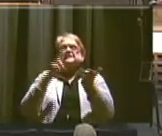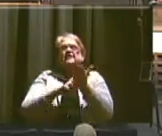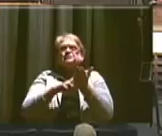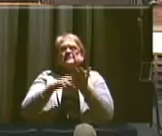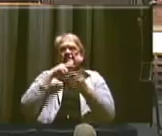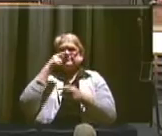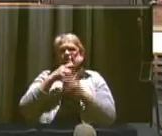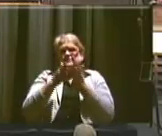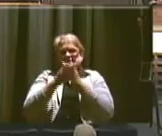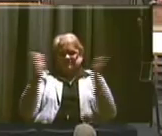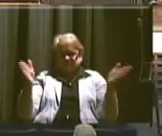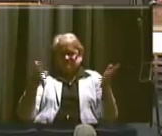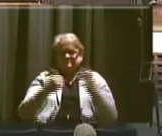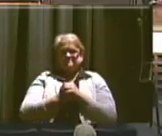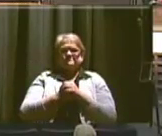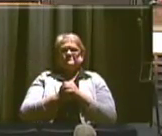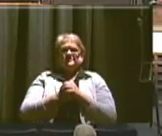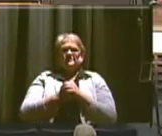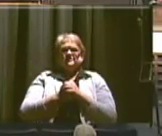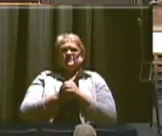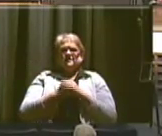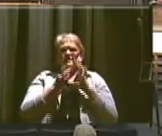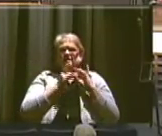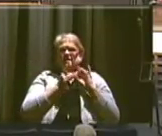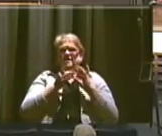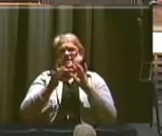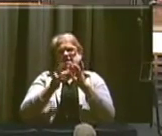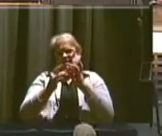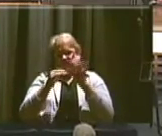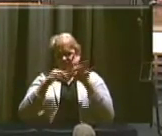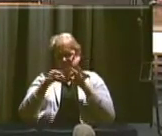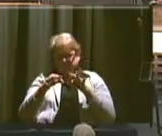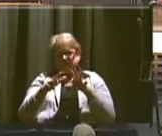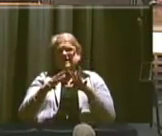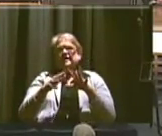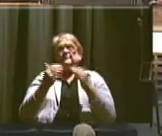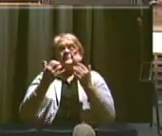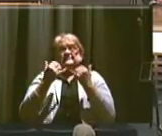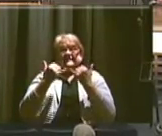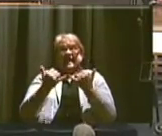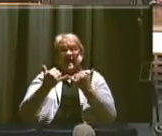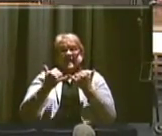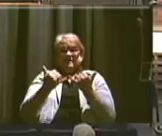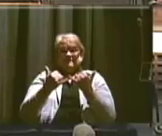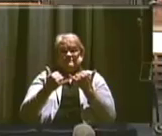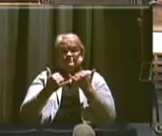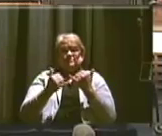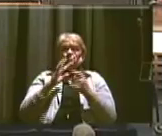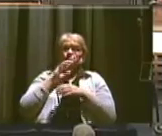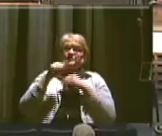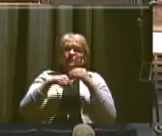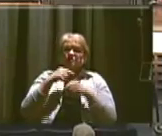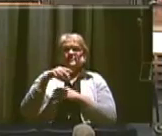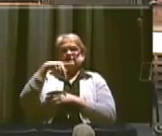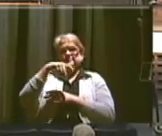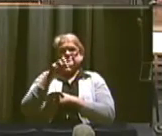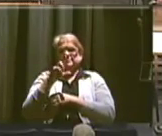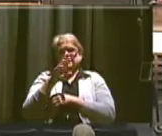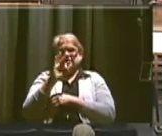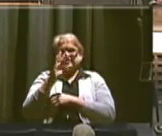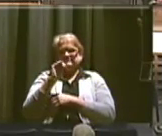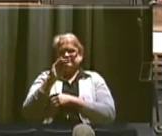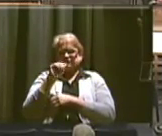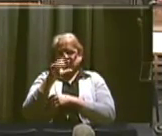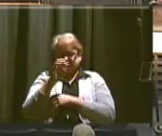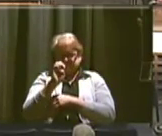for all that mumbo jumbo, but where we are is when we talk about performance, we're not allowed to